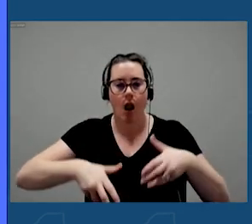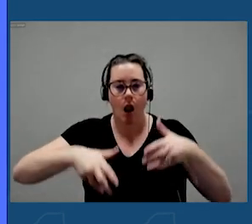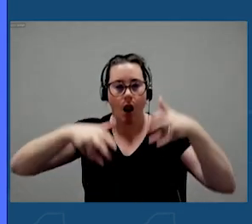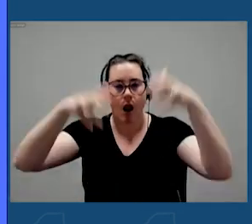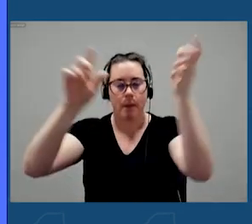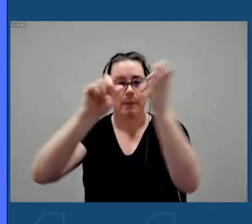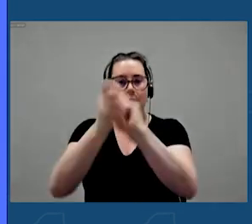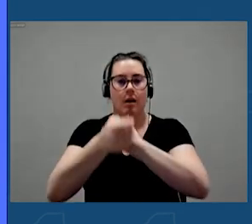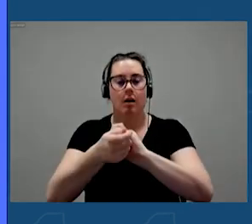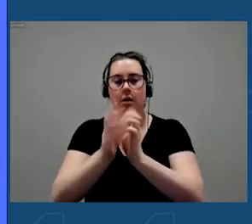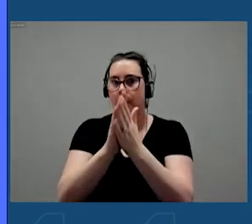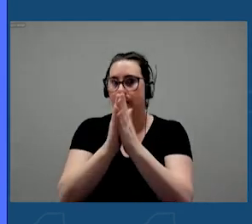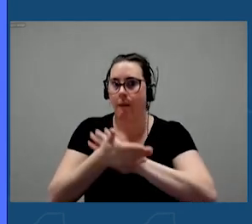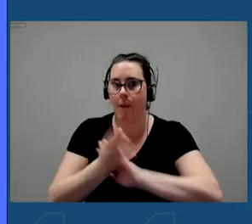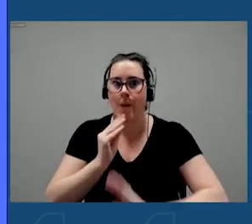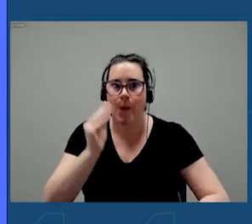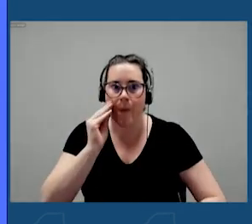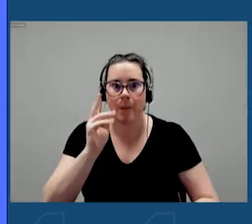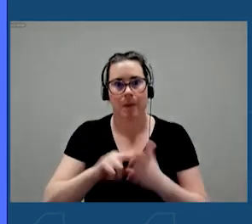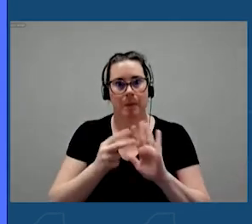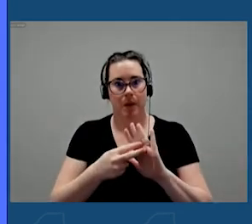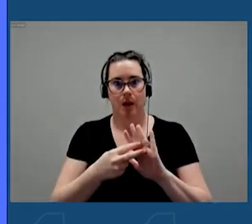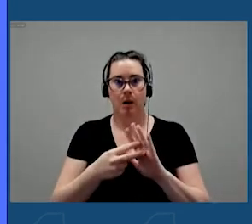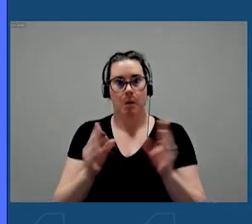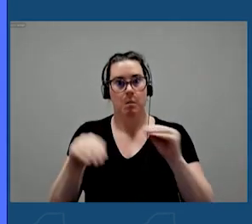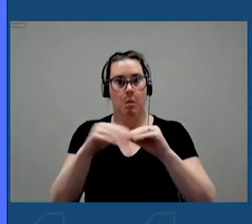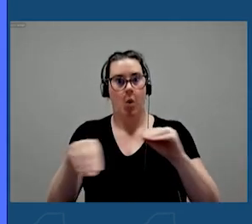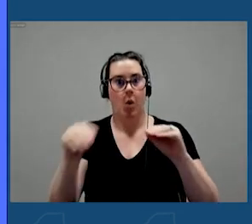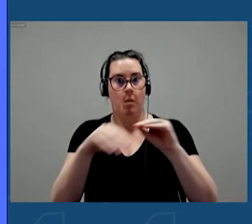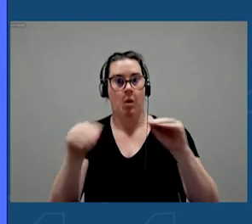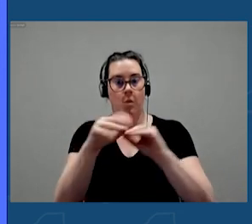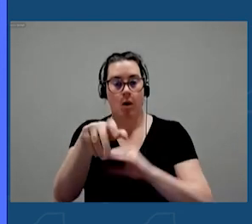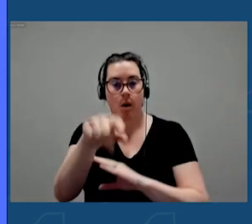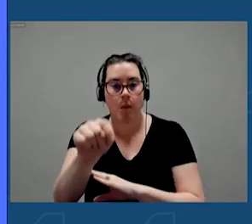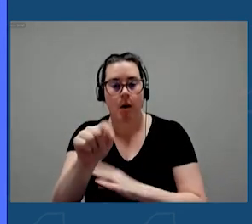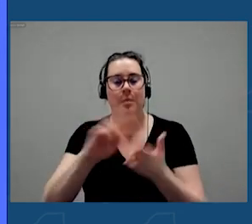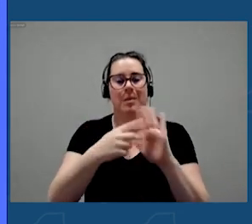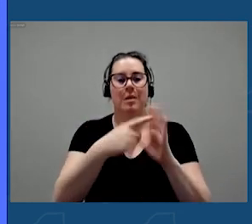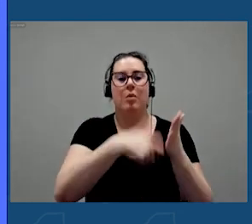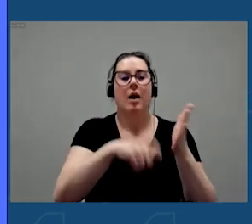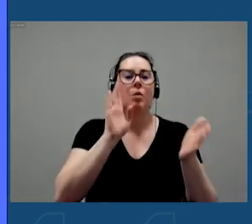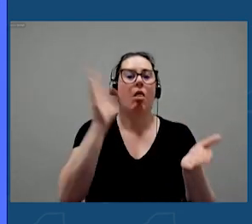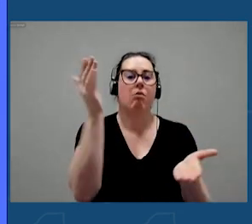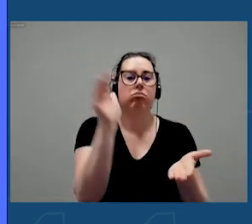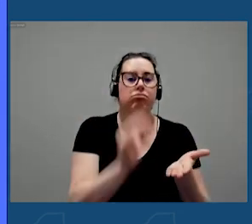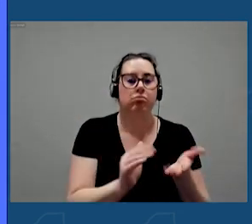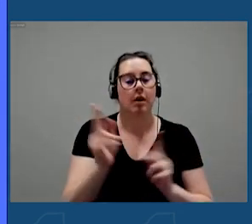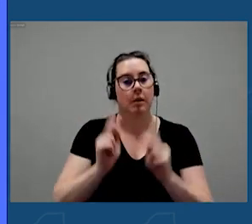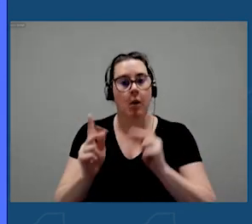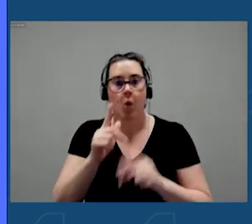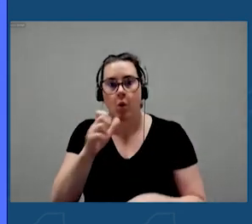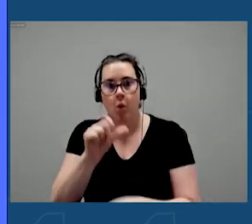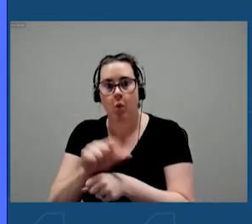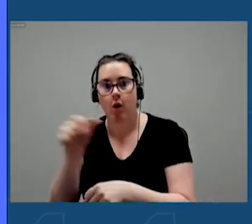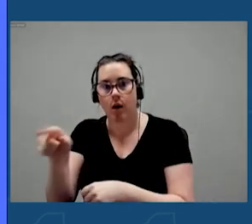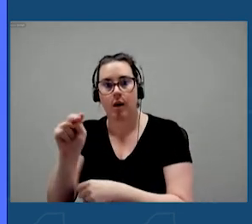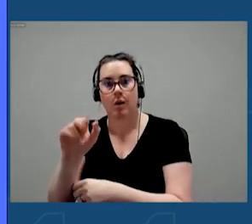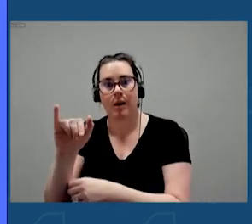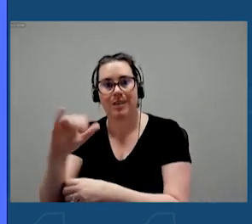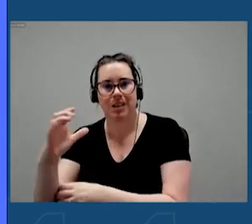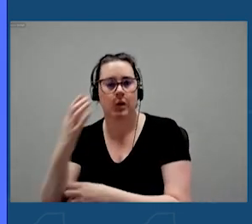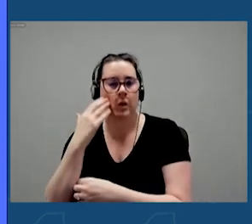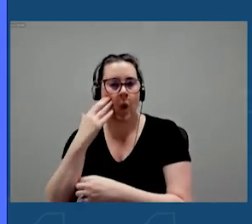units on the market will drive down the price. That's how you let people be able who work in the city, who work as doormen in the hotels and